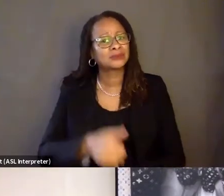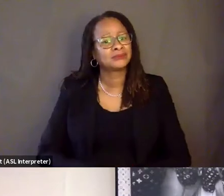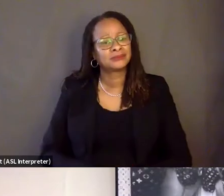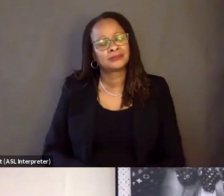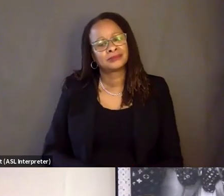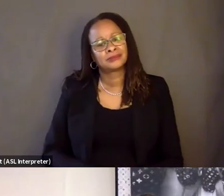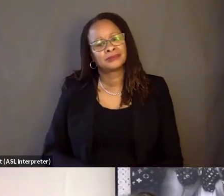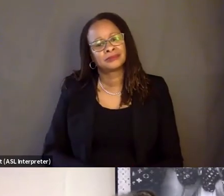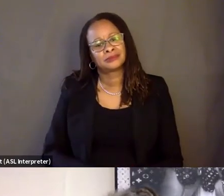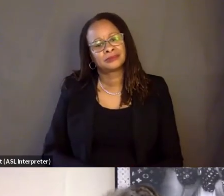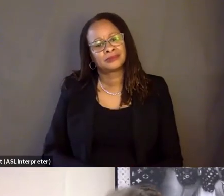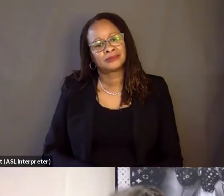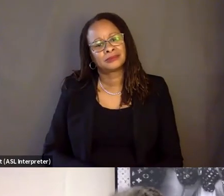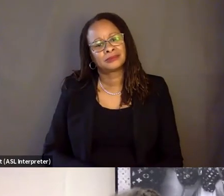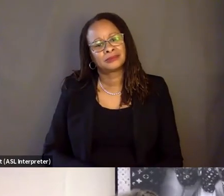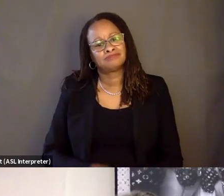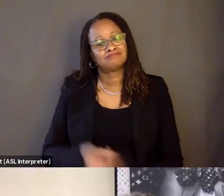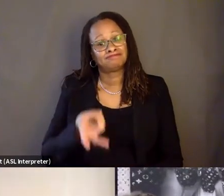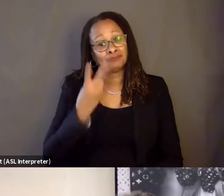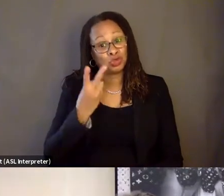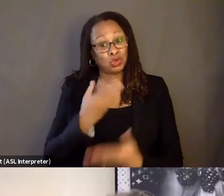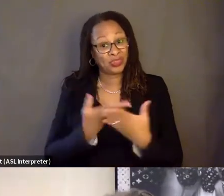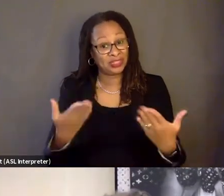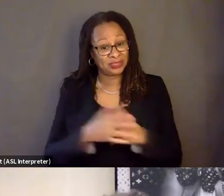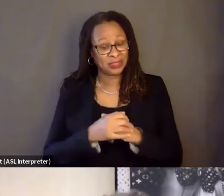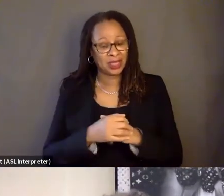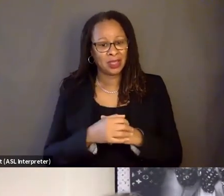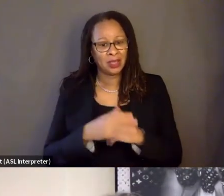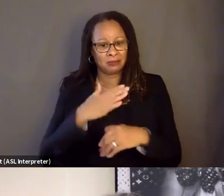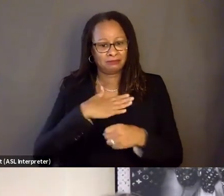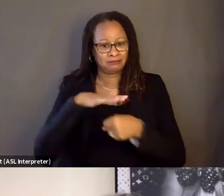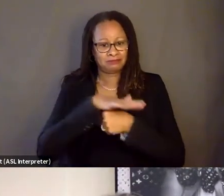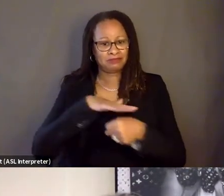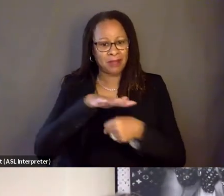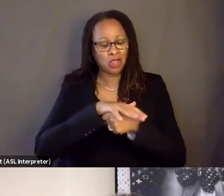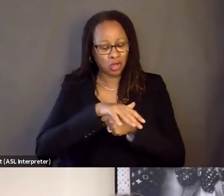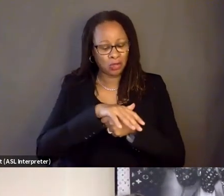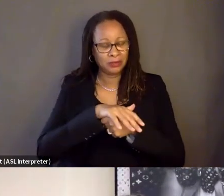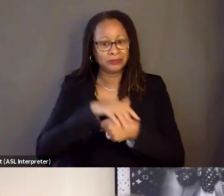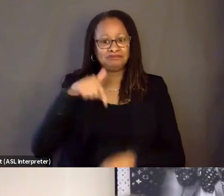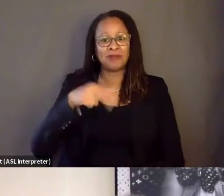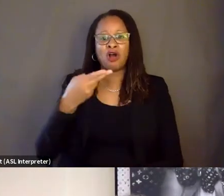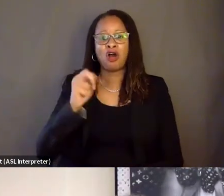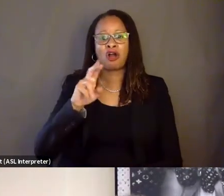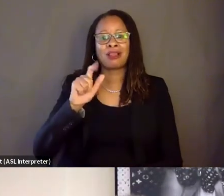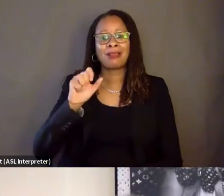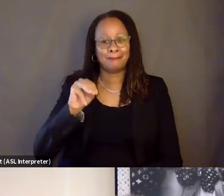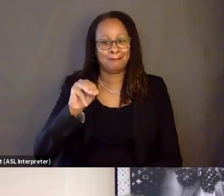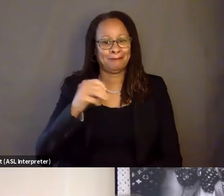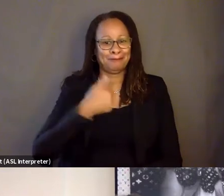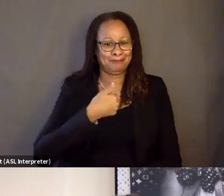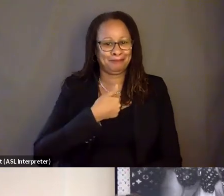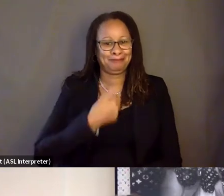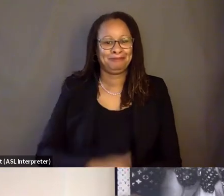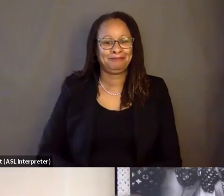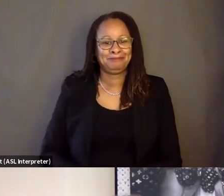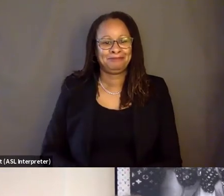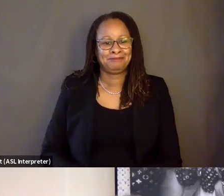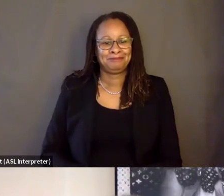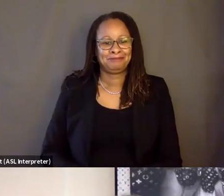I think in two things. In my local neighborhood in Harlem, there's